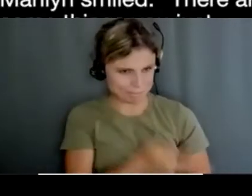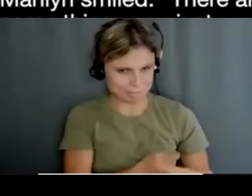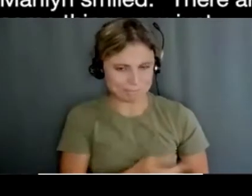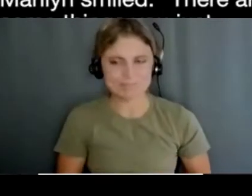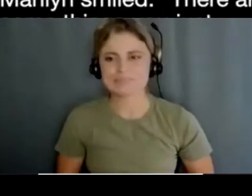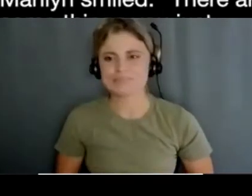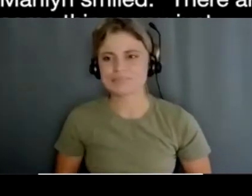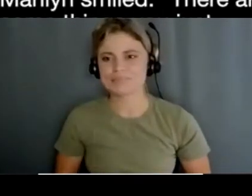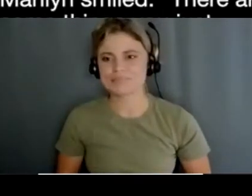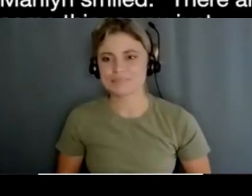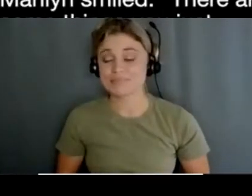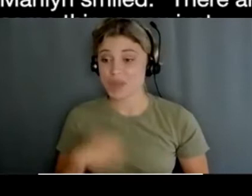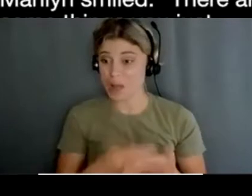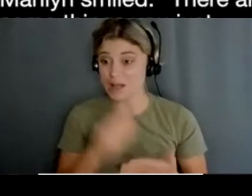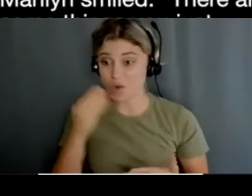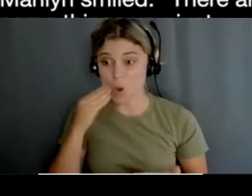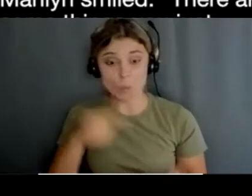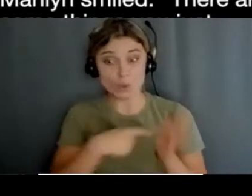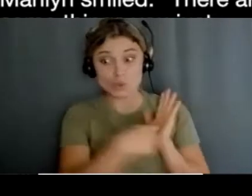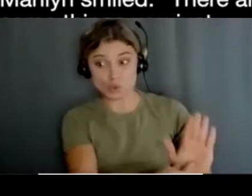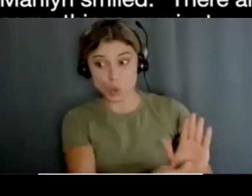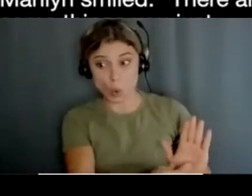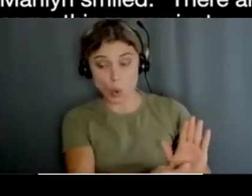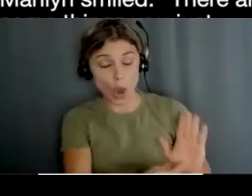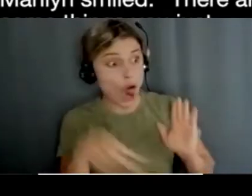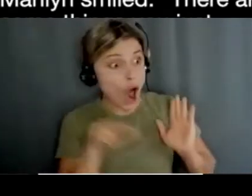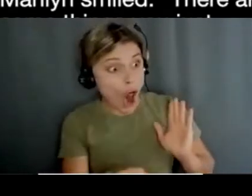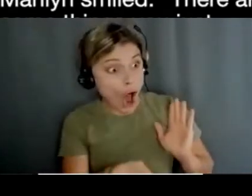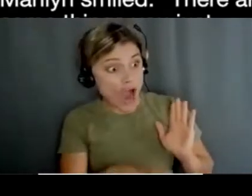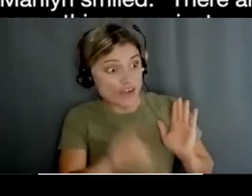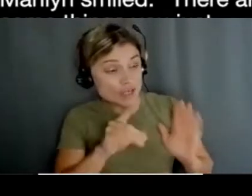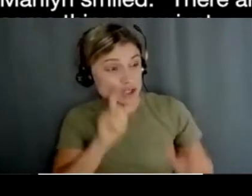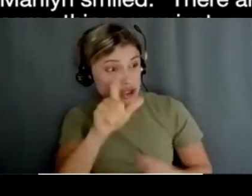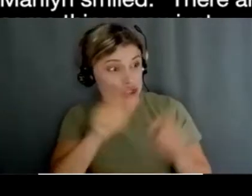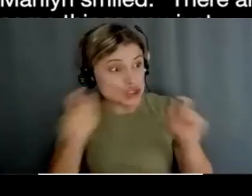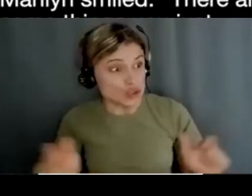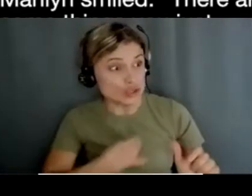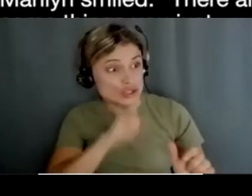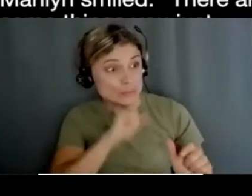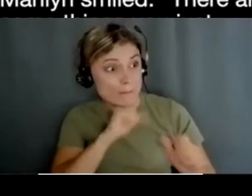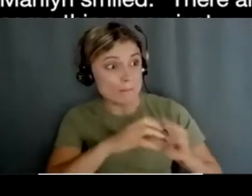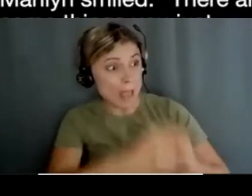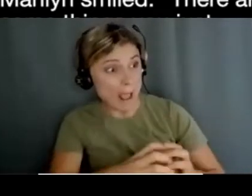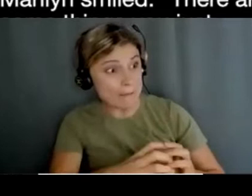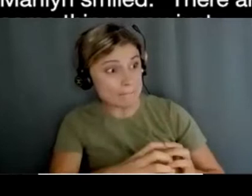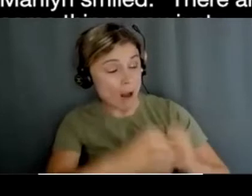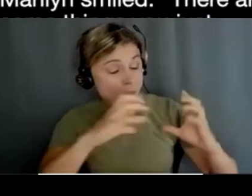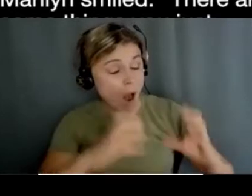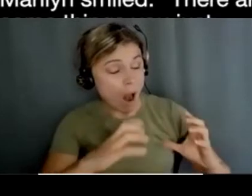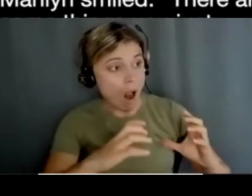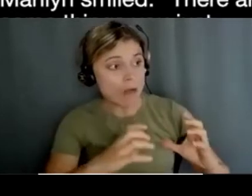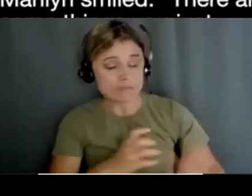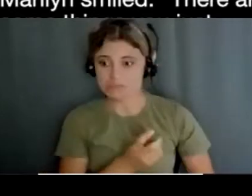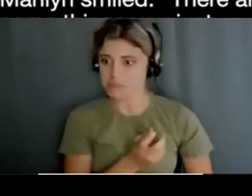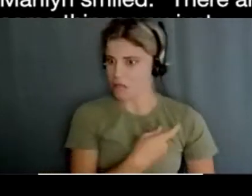"Look what I found," she shouted triumphantly. "A huge pebble." This time, Marilyn and August